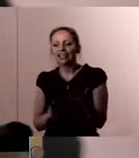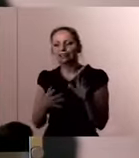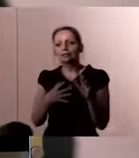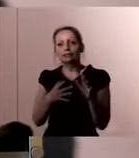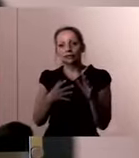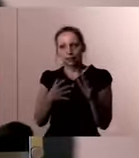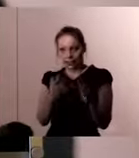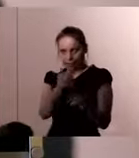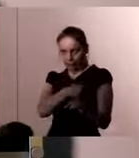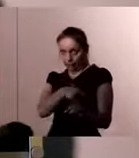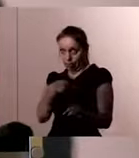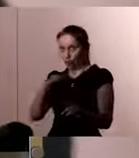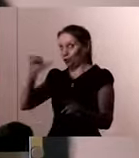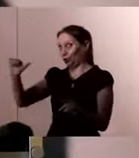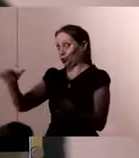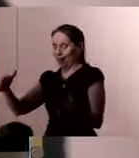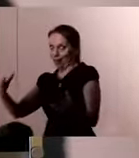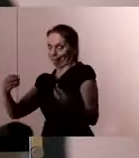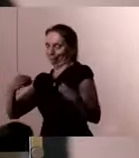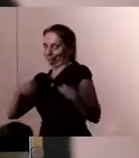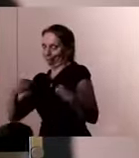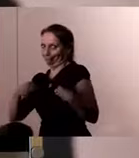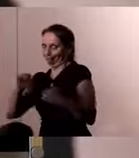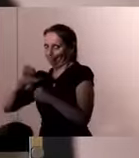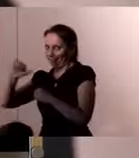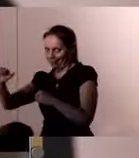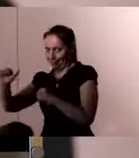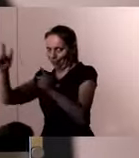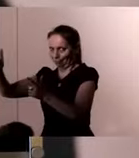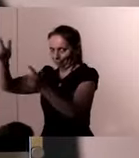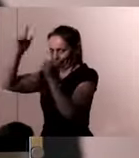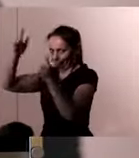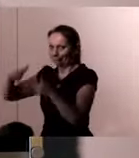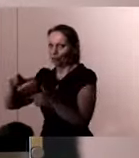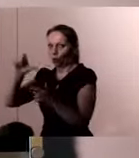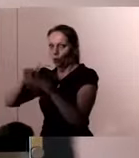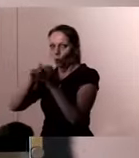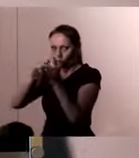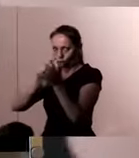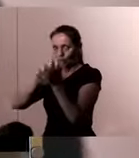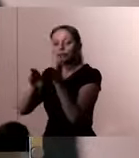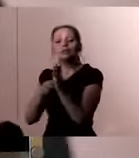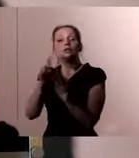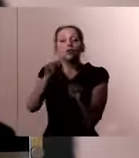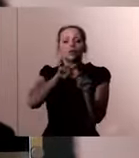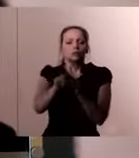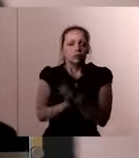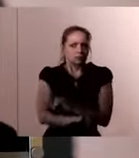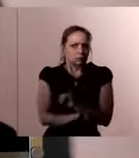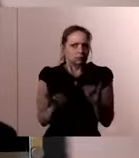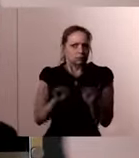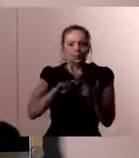employers, which is not the newspaper, but in fact, the corporation. So I think one of the most